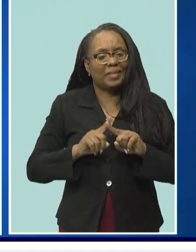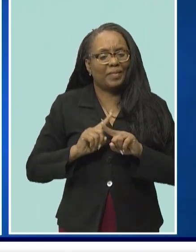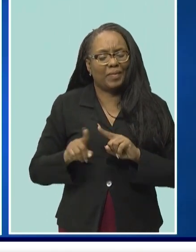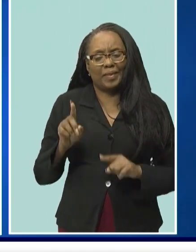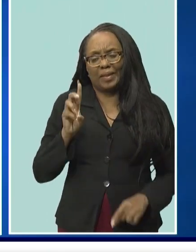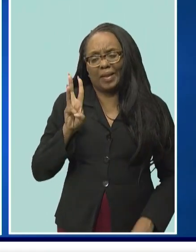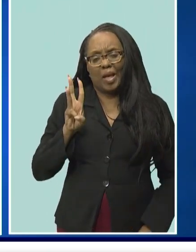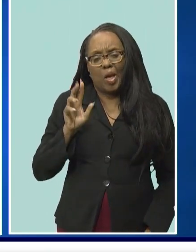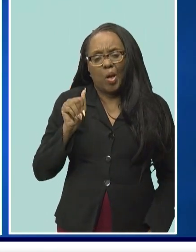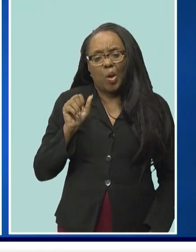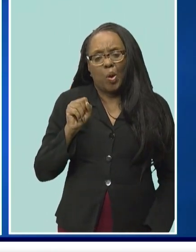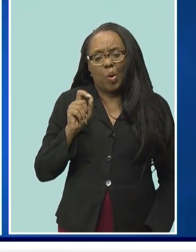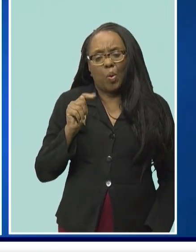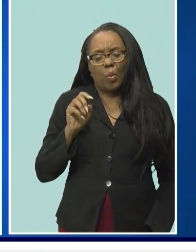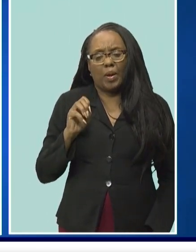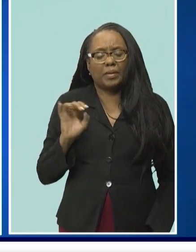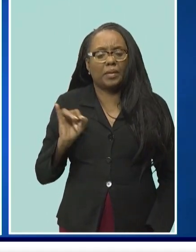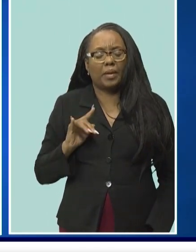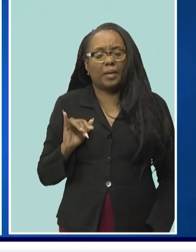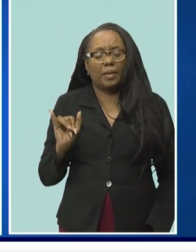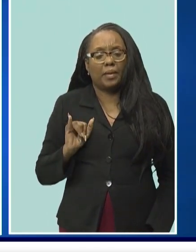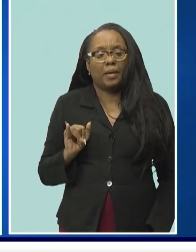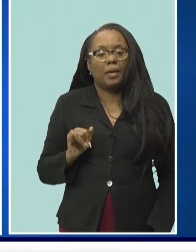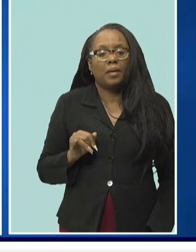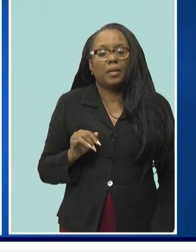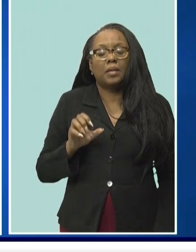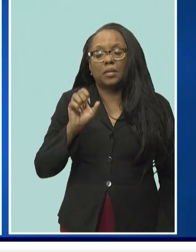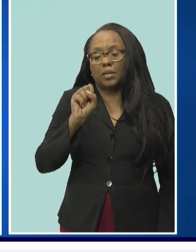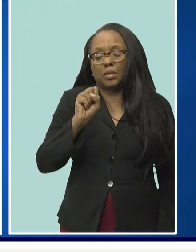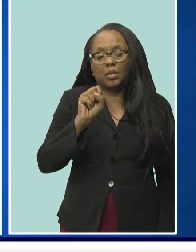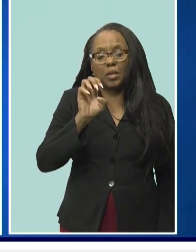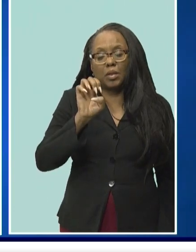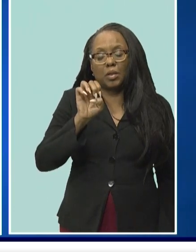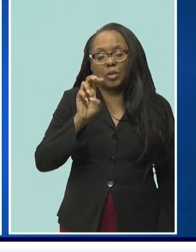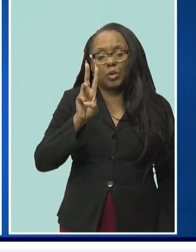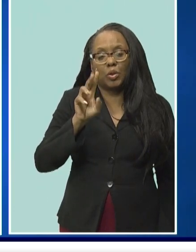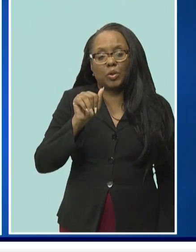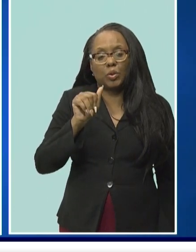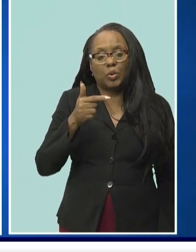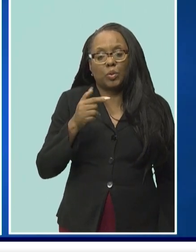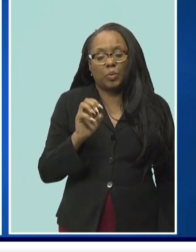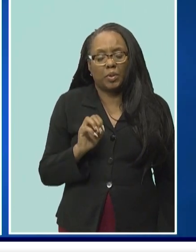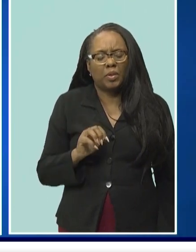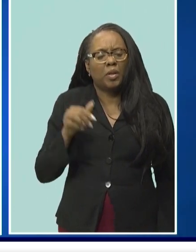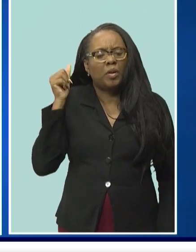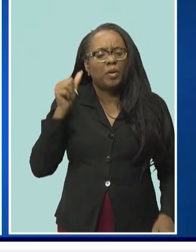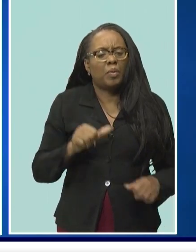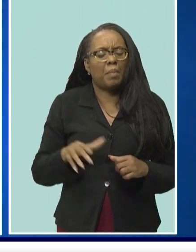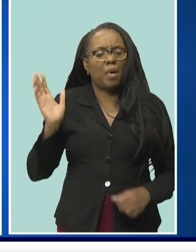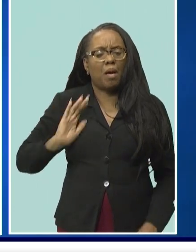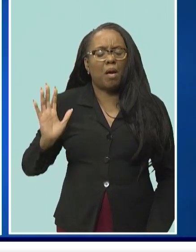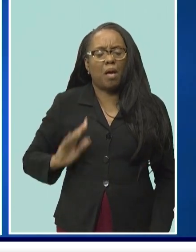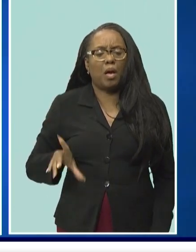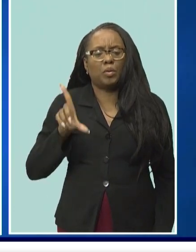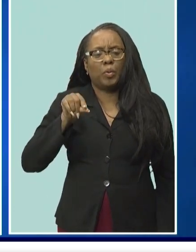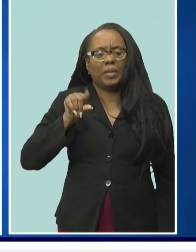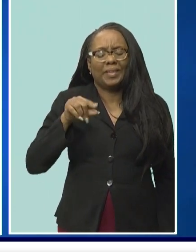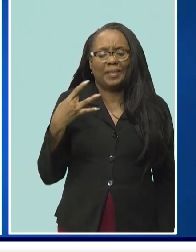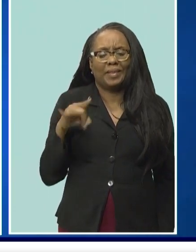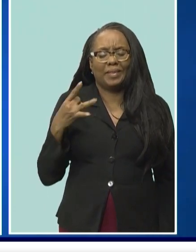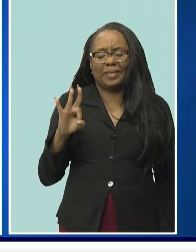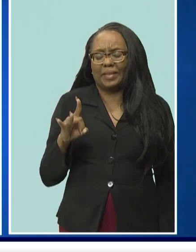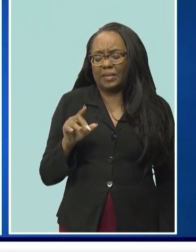major types of waste, and we know in 2018 that was at the peak of when it was really problematic. And it comes